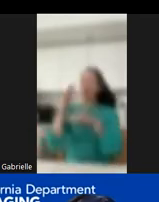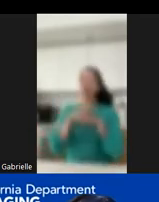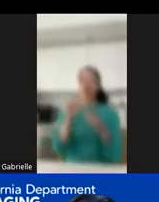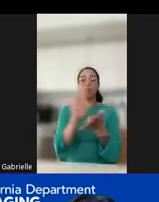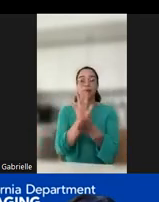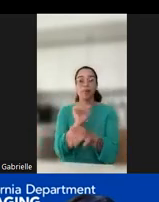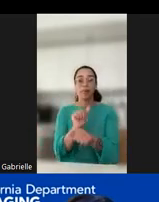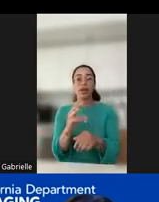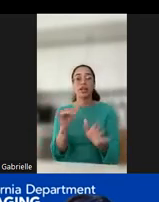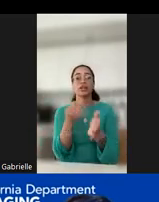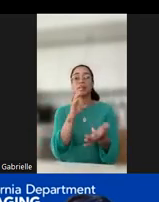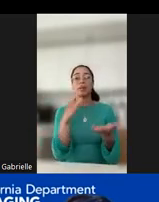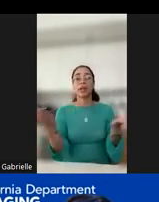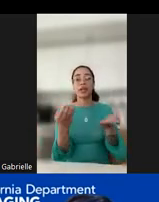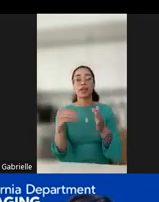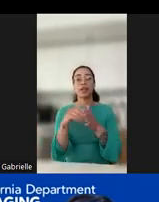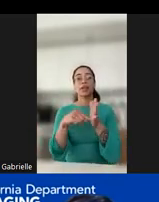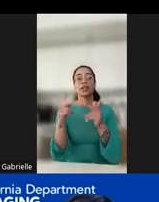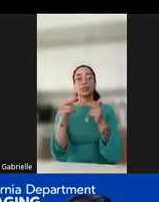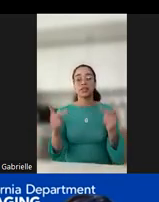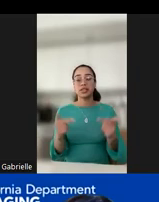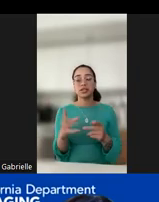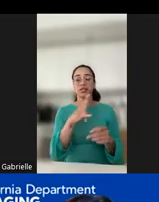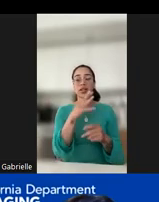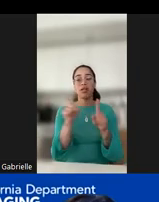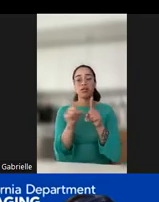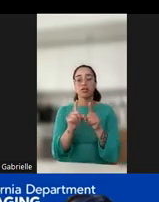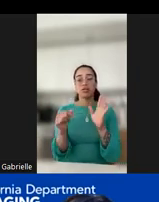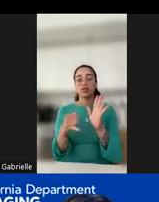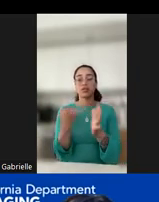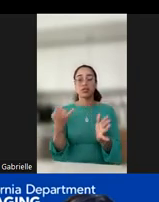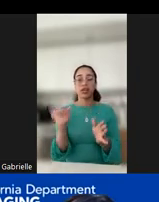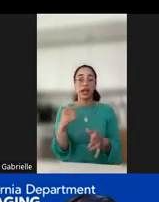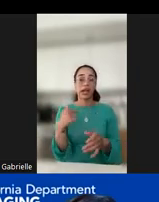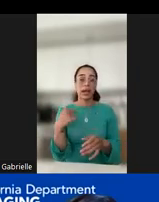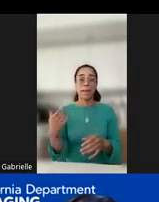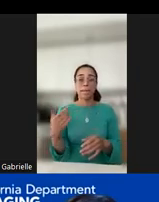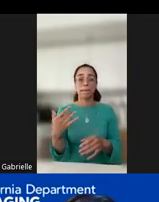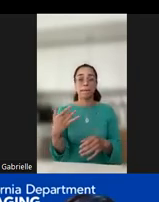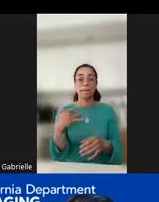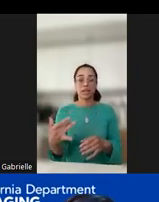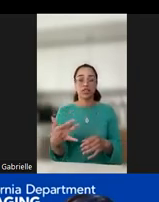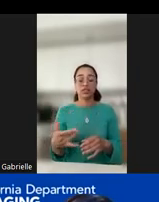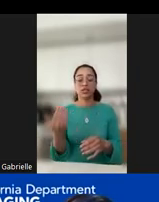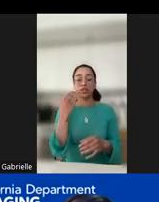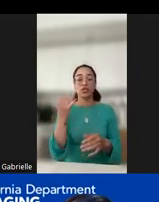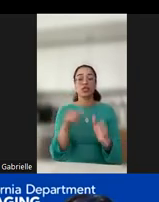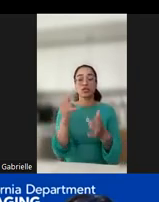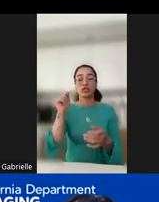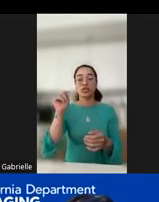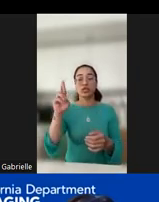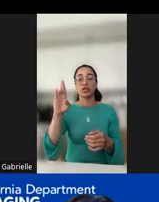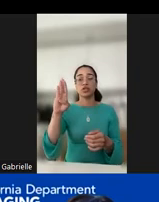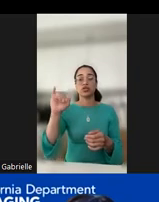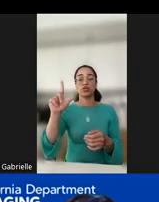here in this position, and then also just, you know, like I mentioned, the tribal manager, and then what's next to